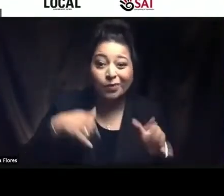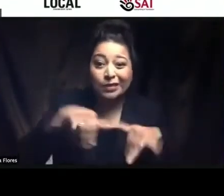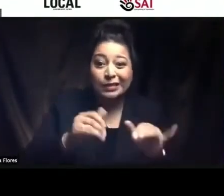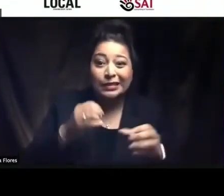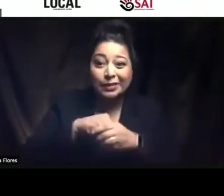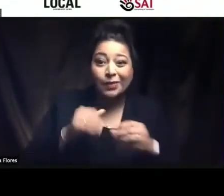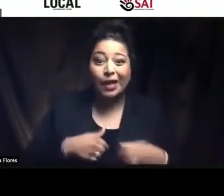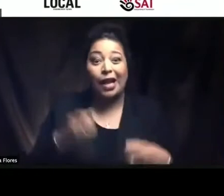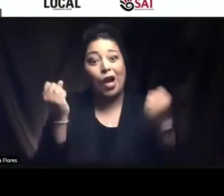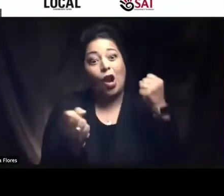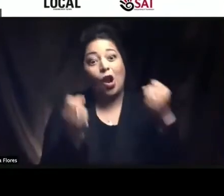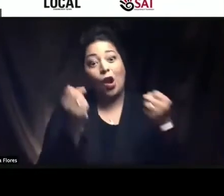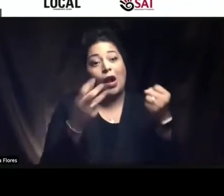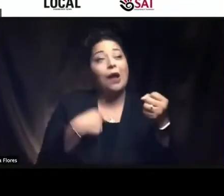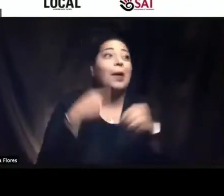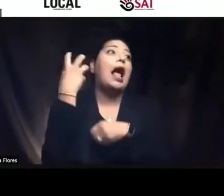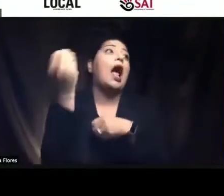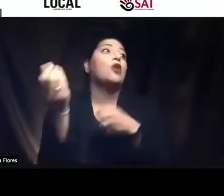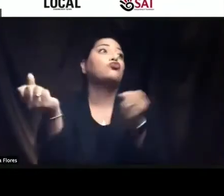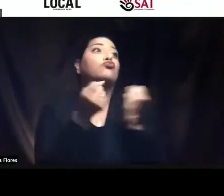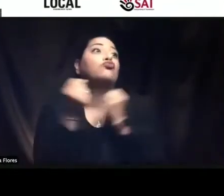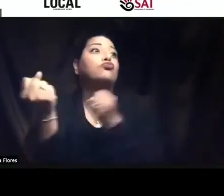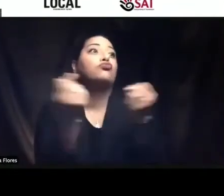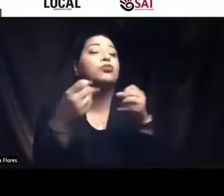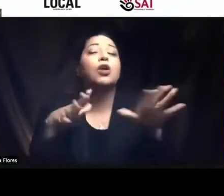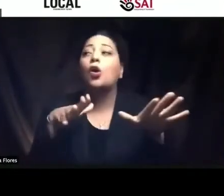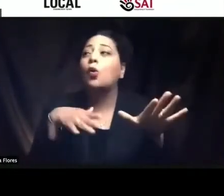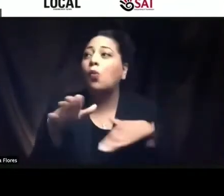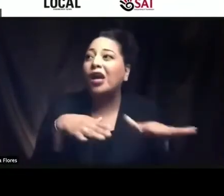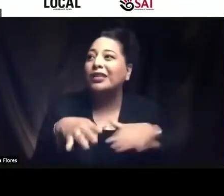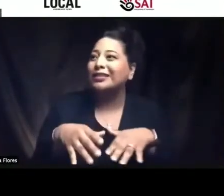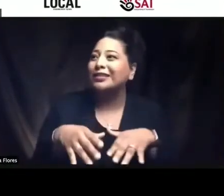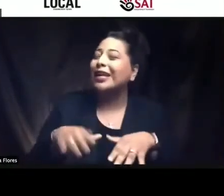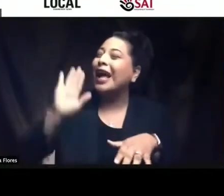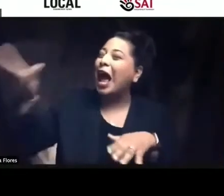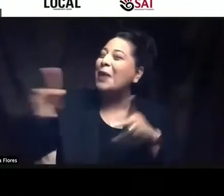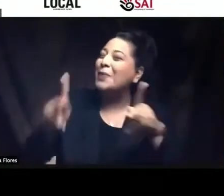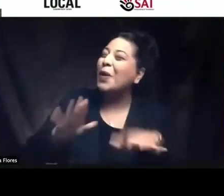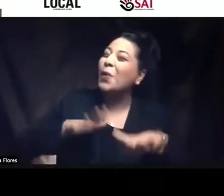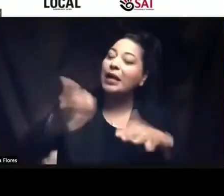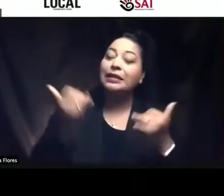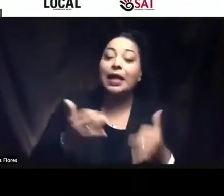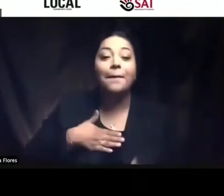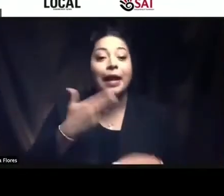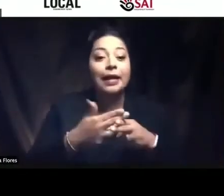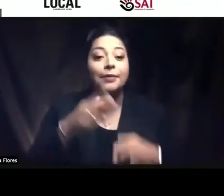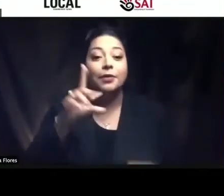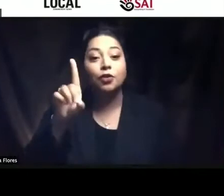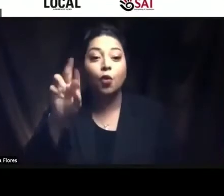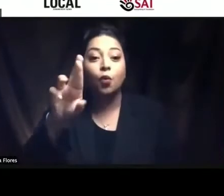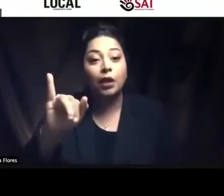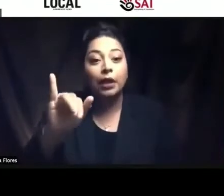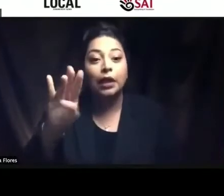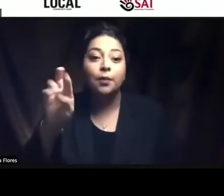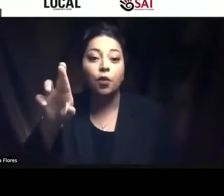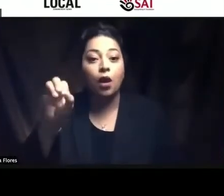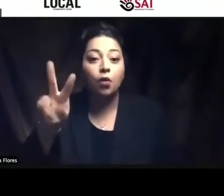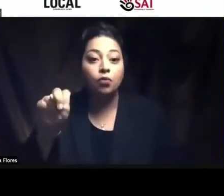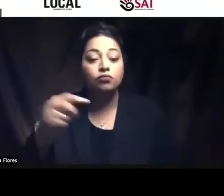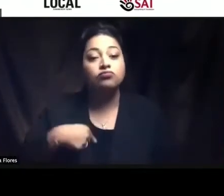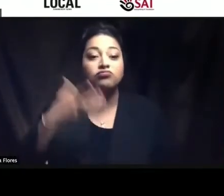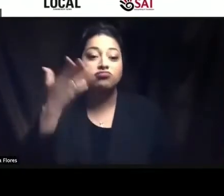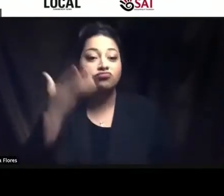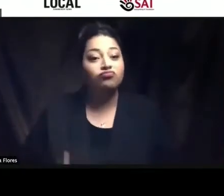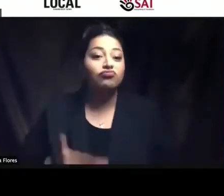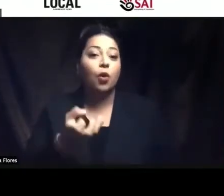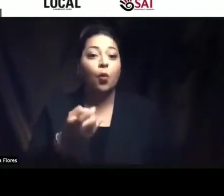car, but out greeting the people block walking on today. Once again, my name is Dory Brown, and I just want to take